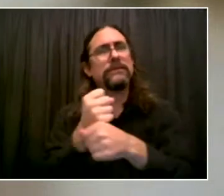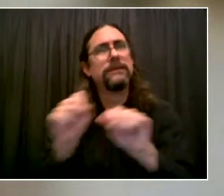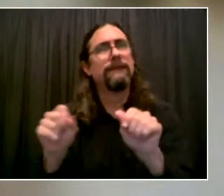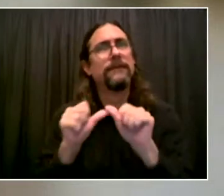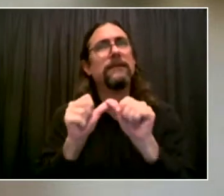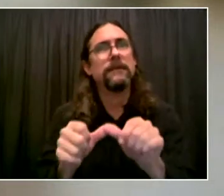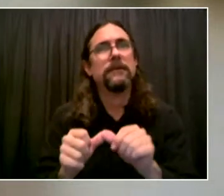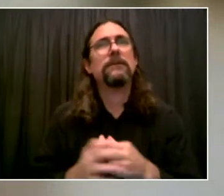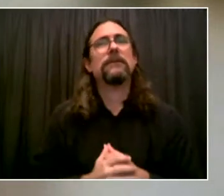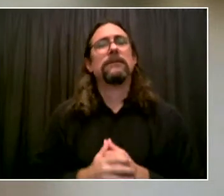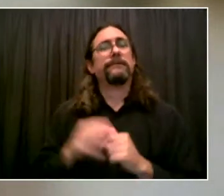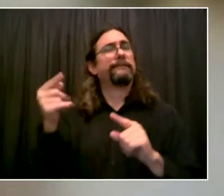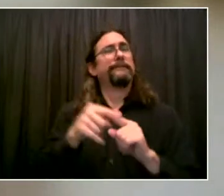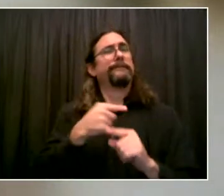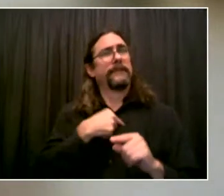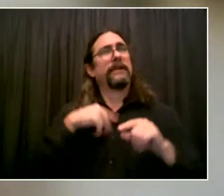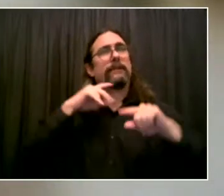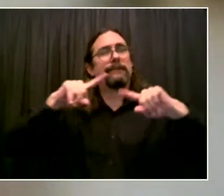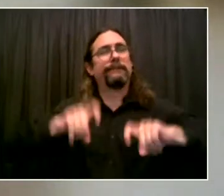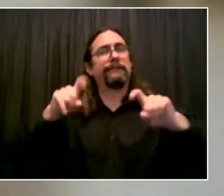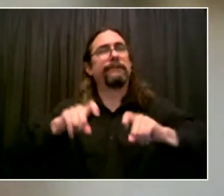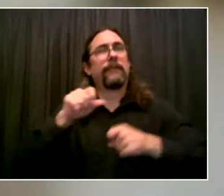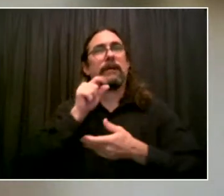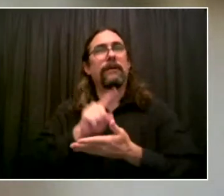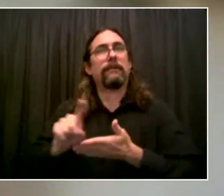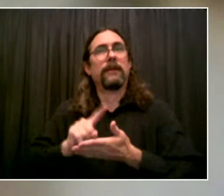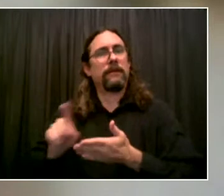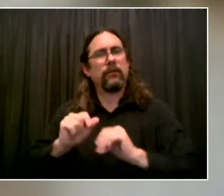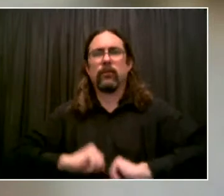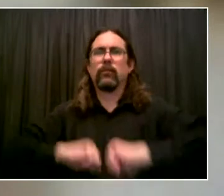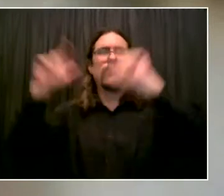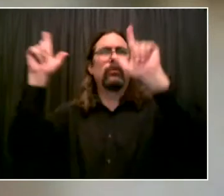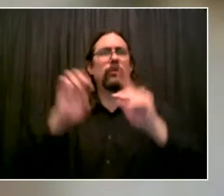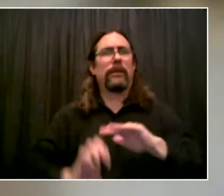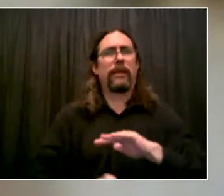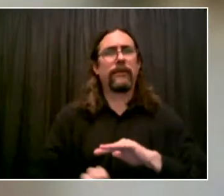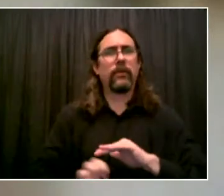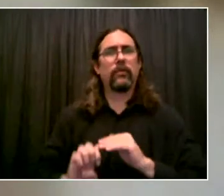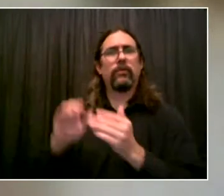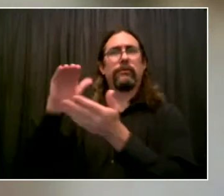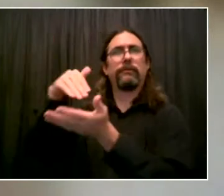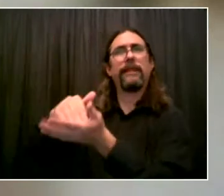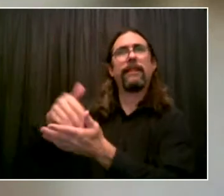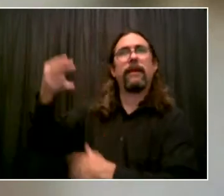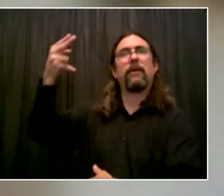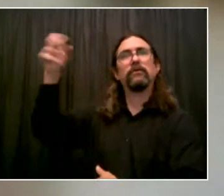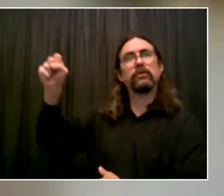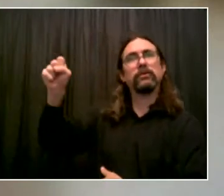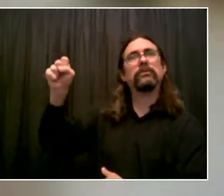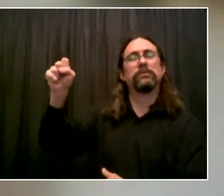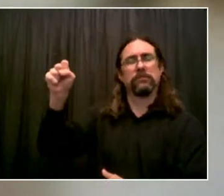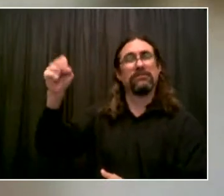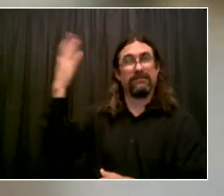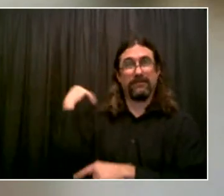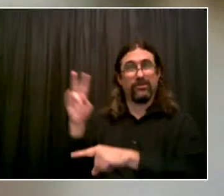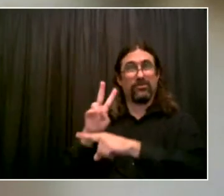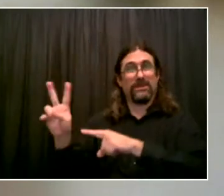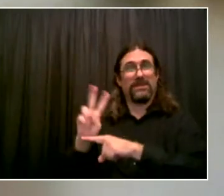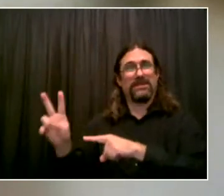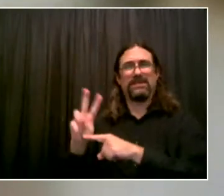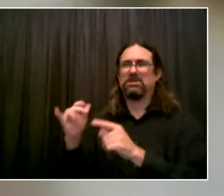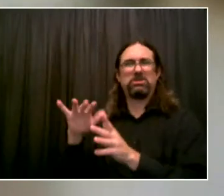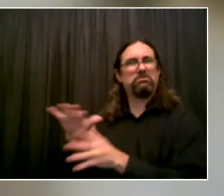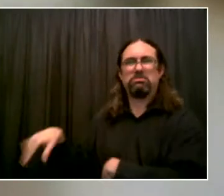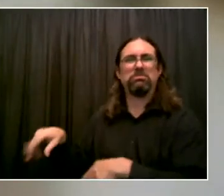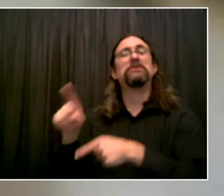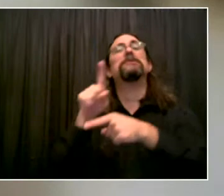This is an increase from our biweekly policy currently in place. On quarantines, unvaccinated students who are masked and 3